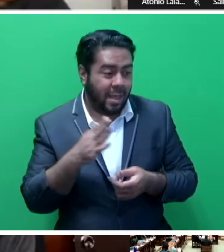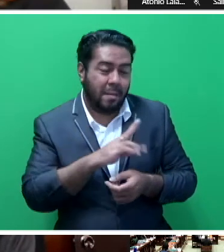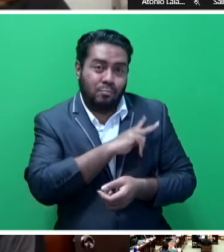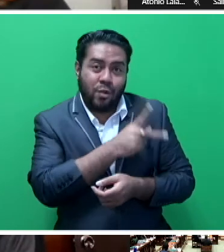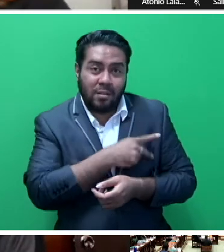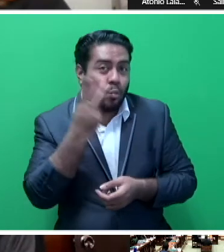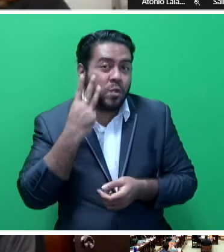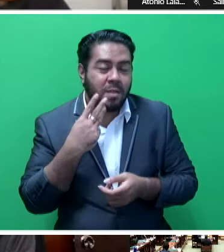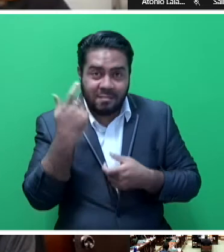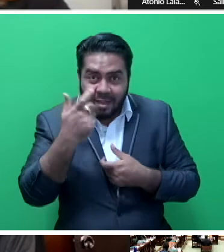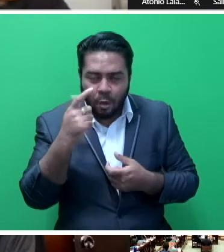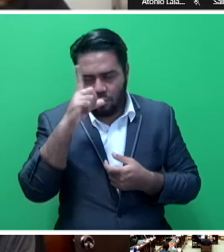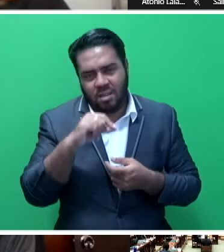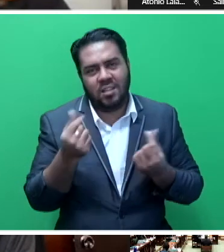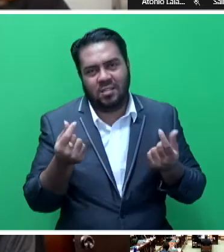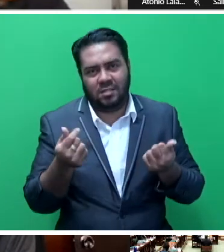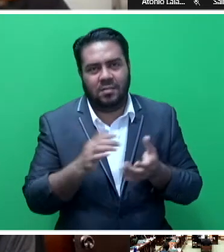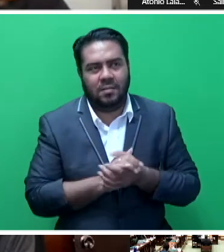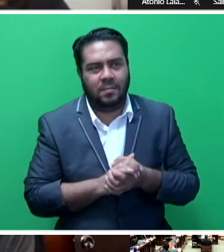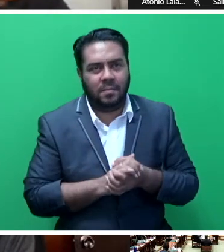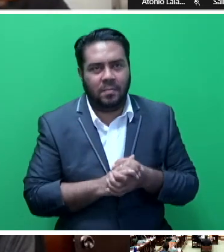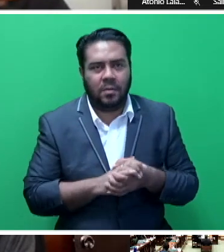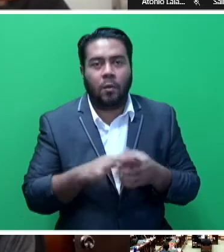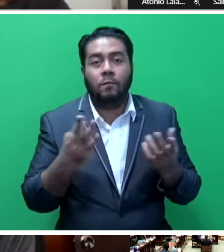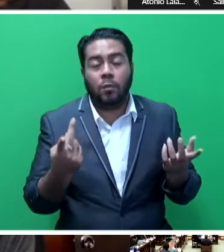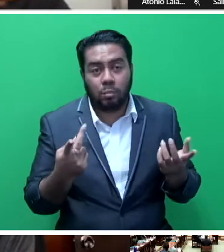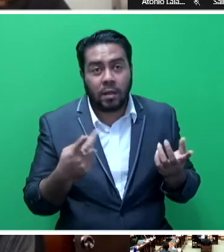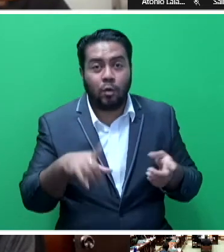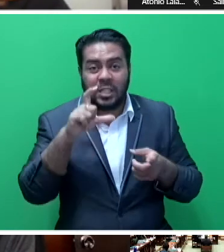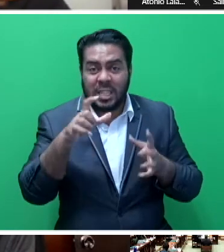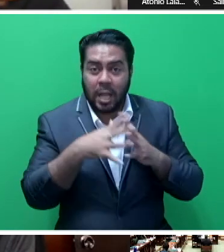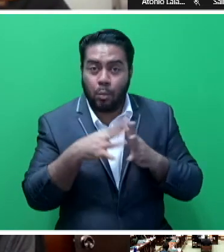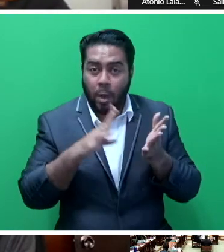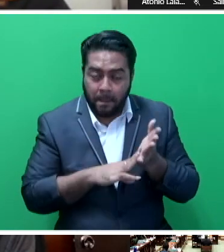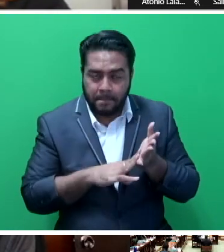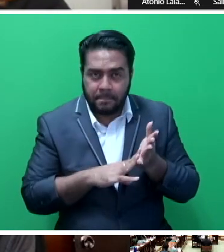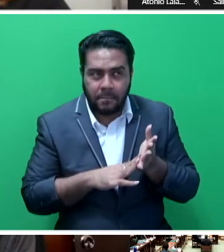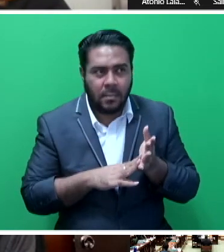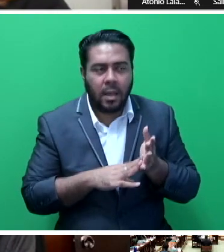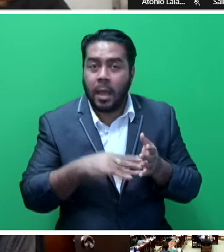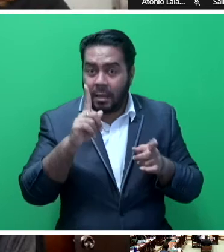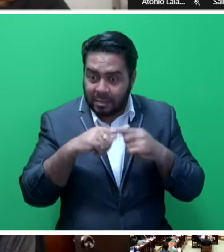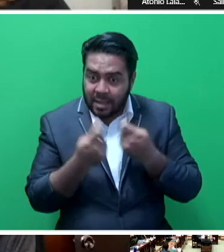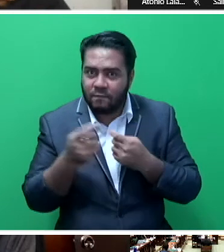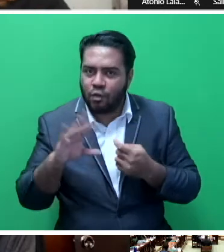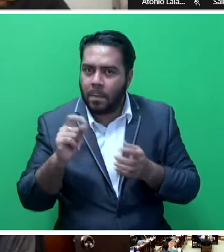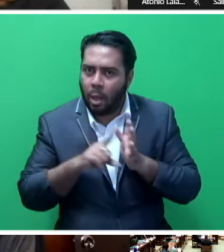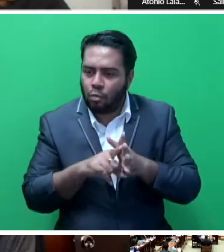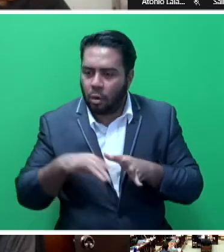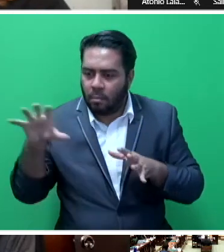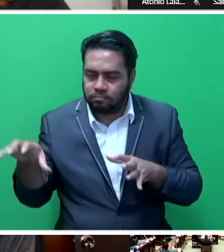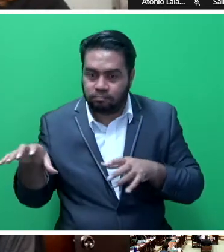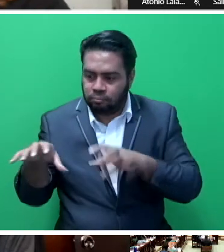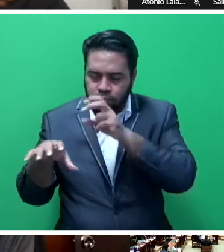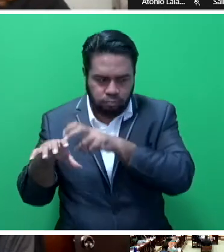two facilities were manned by specialists that were from CWM, and also a contingent came down from Lautoka. During the time that Lautoka